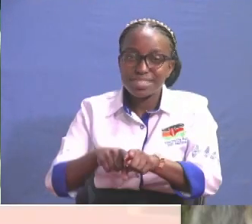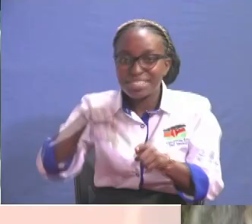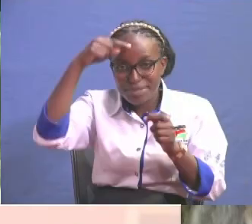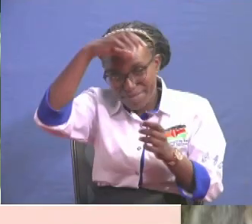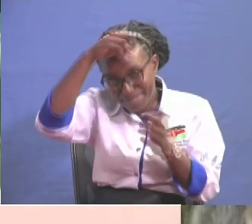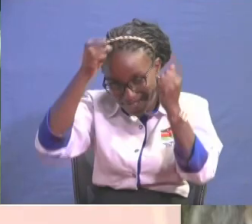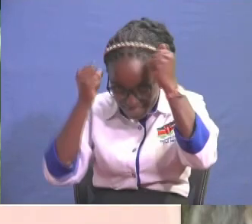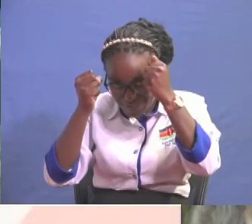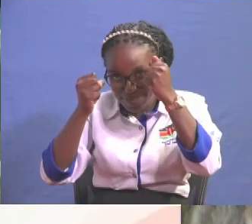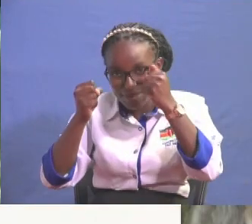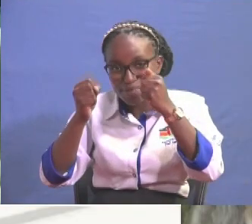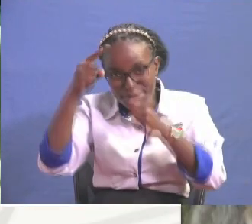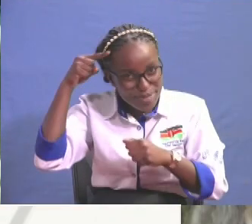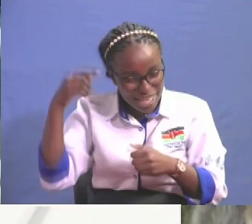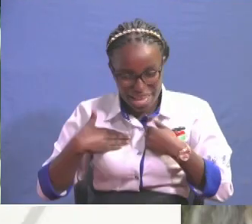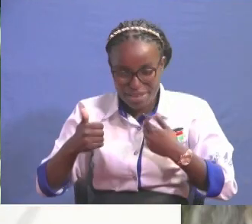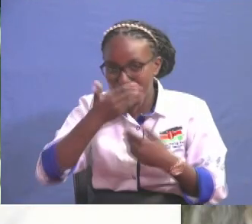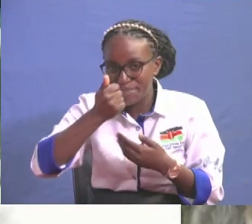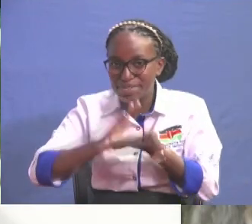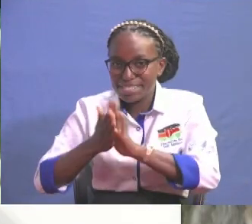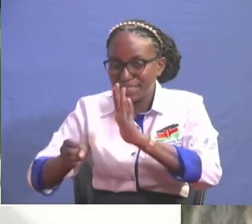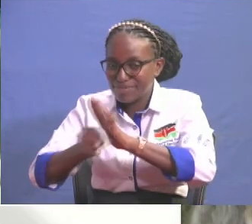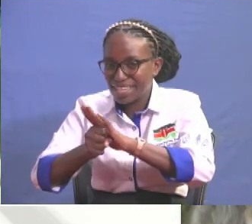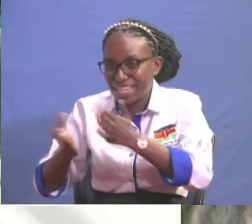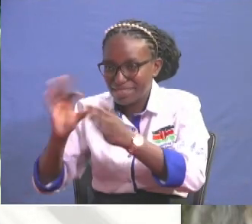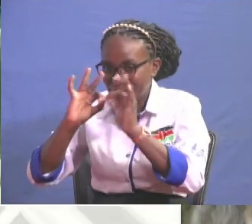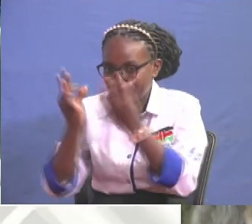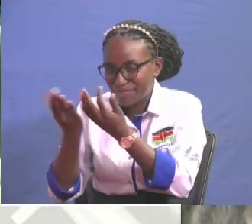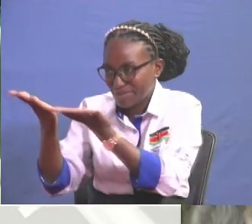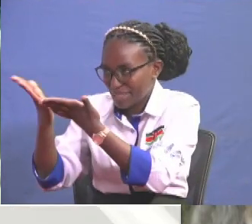has a lot of benefits in farming. Dennis Munyi, KUTV.